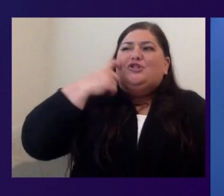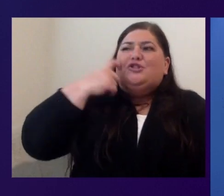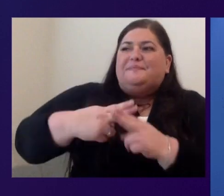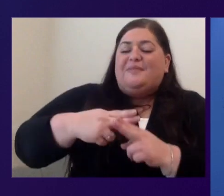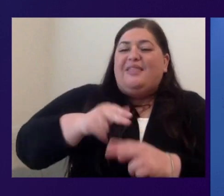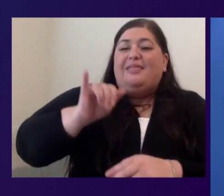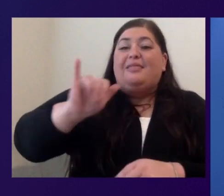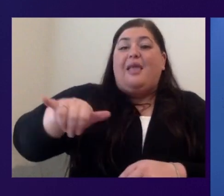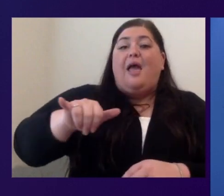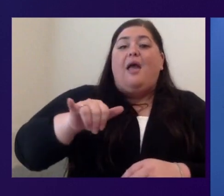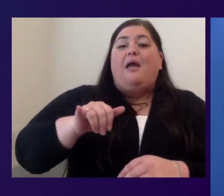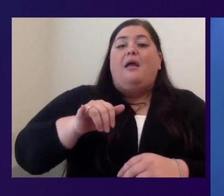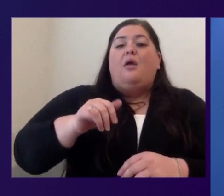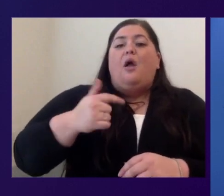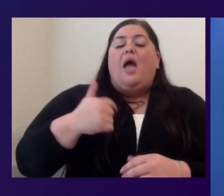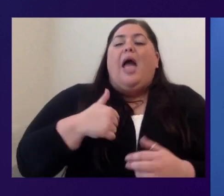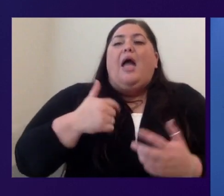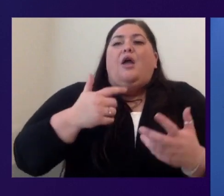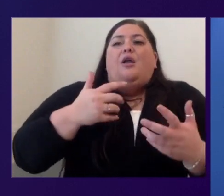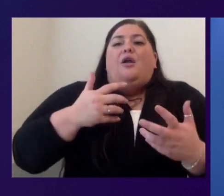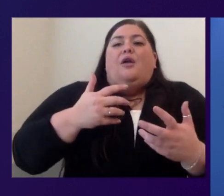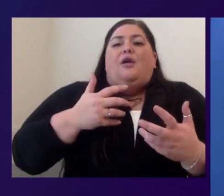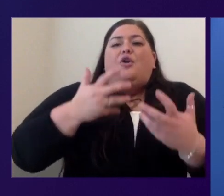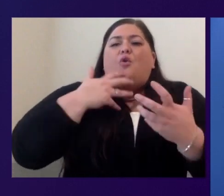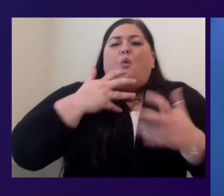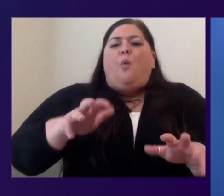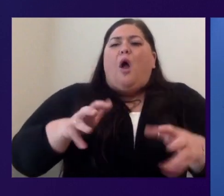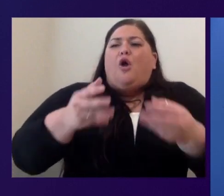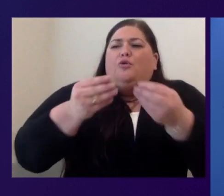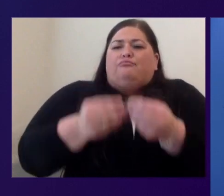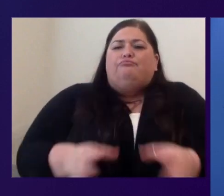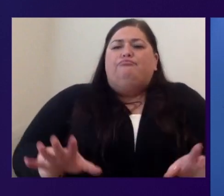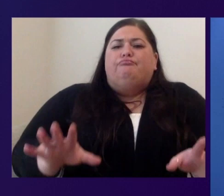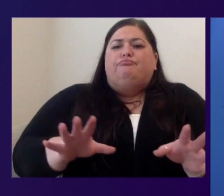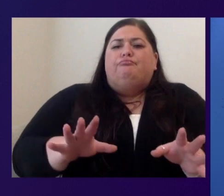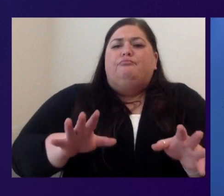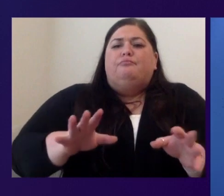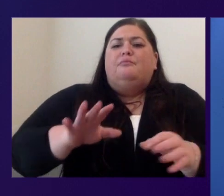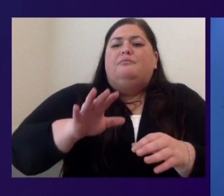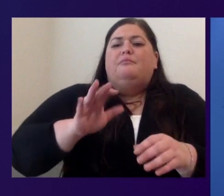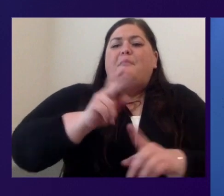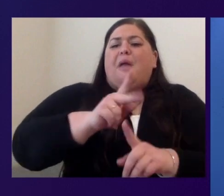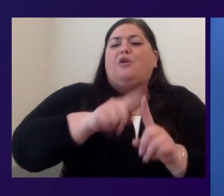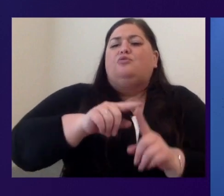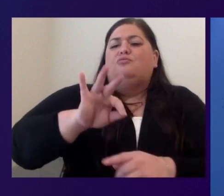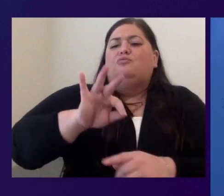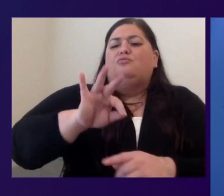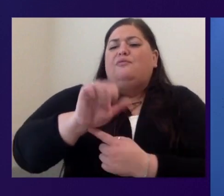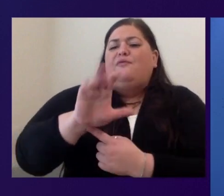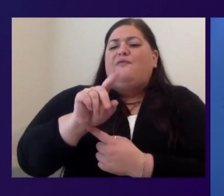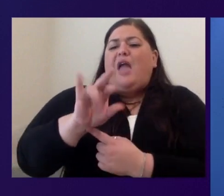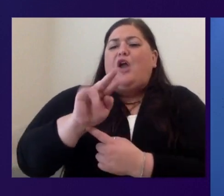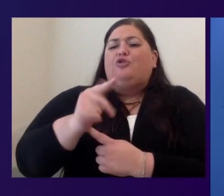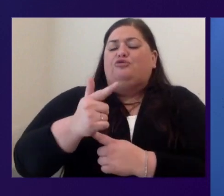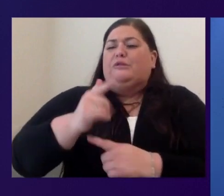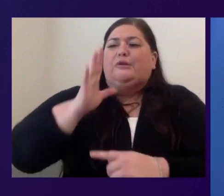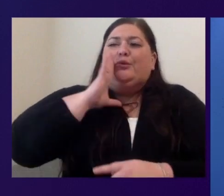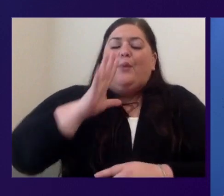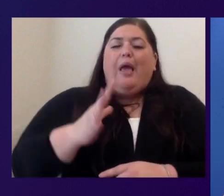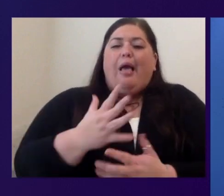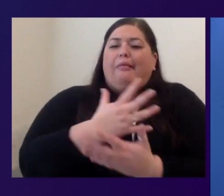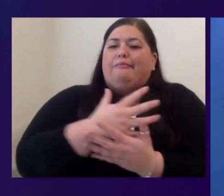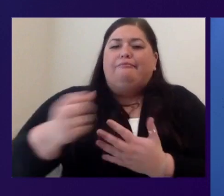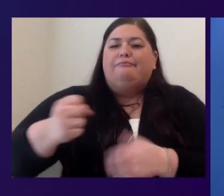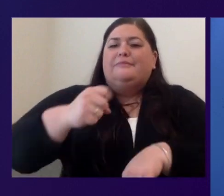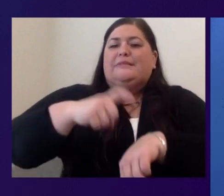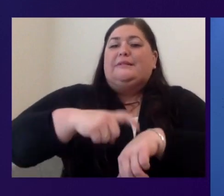your application is I don't want to do refactoring, because as soon as you want to do refactoring, you need resources, you need time, you need investment. So what AppStream